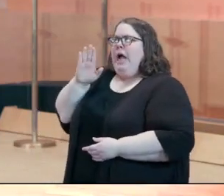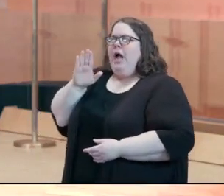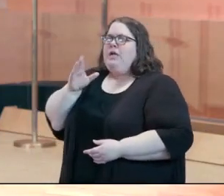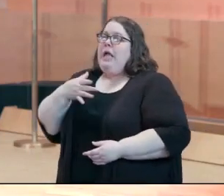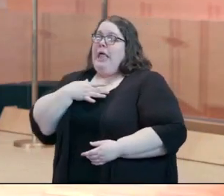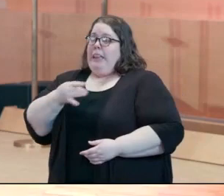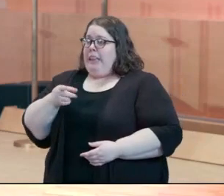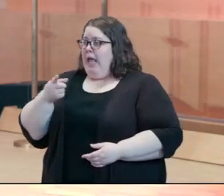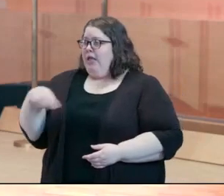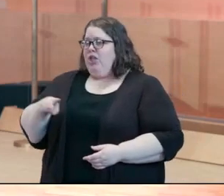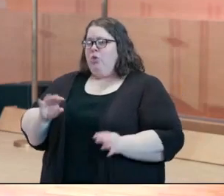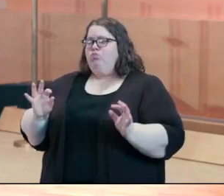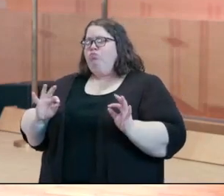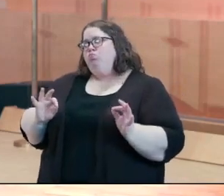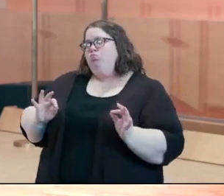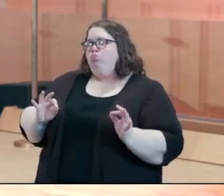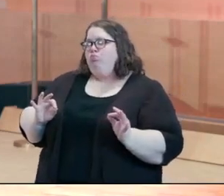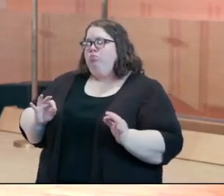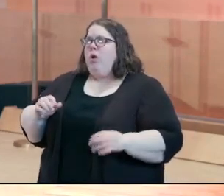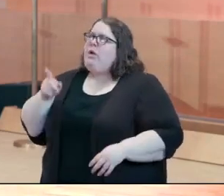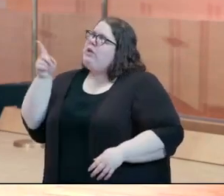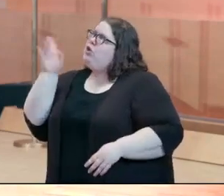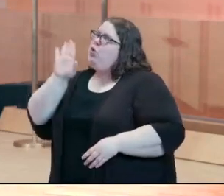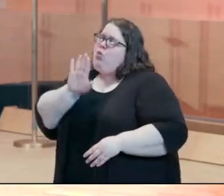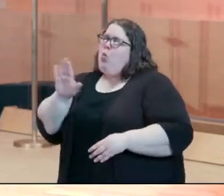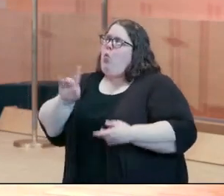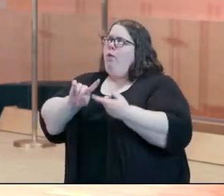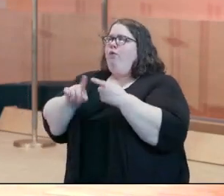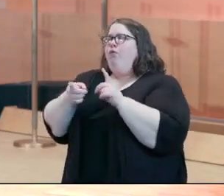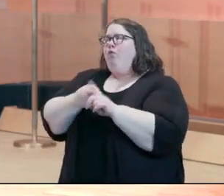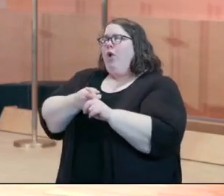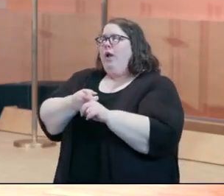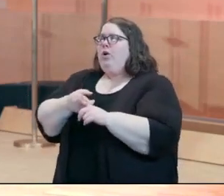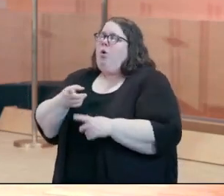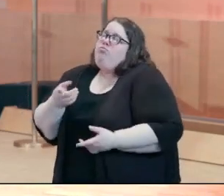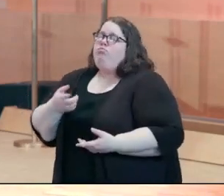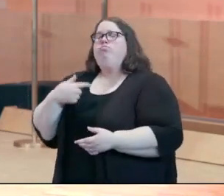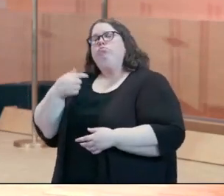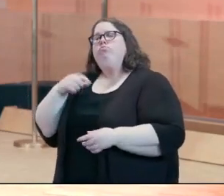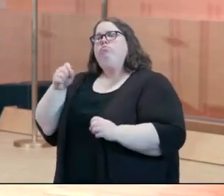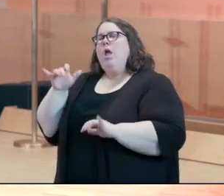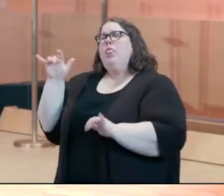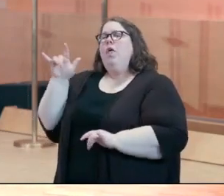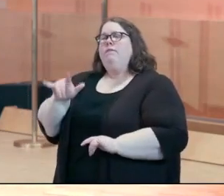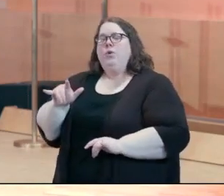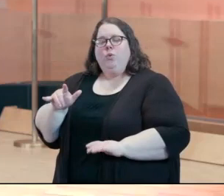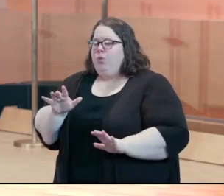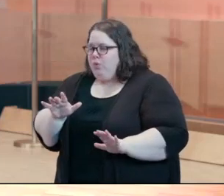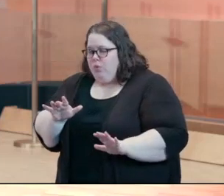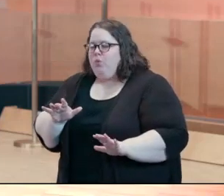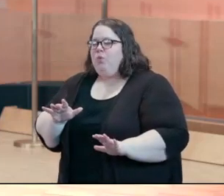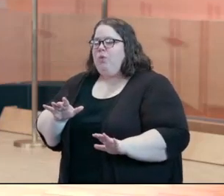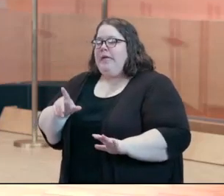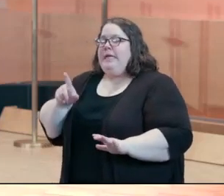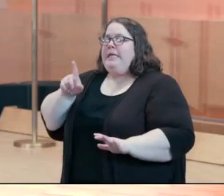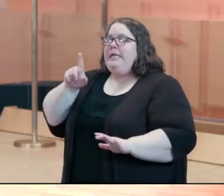He's not just your friend. He doesn't even just love you. God is covenantally bound to you.